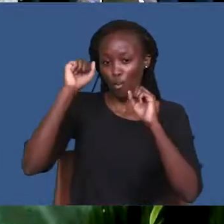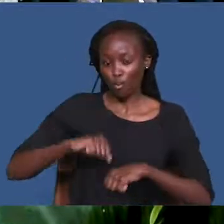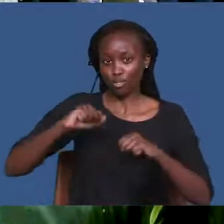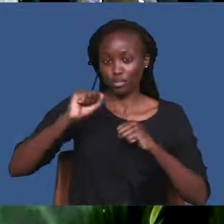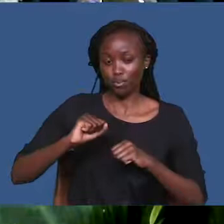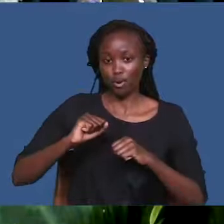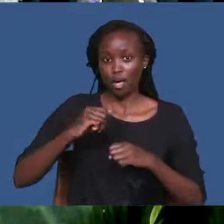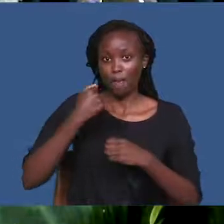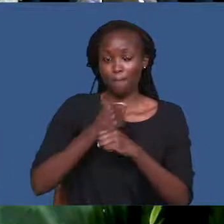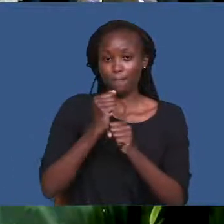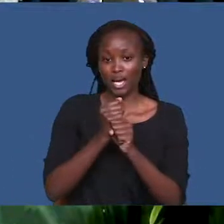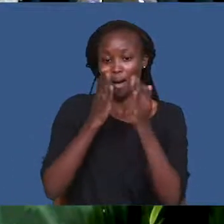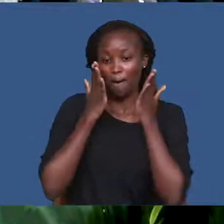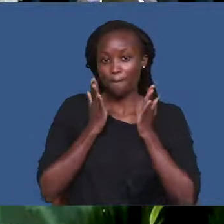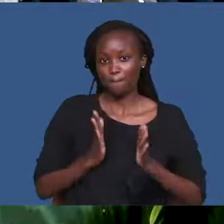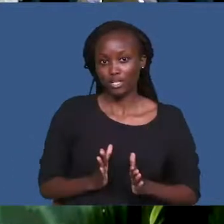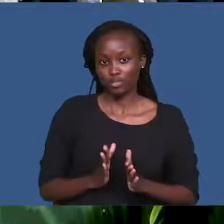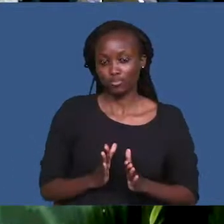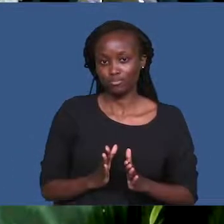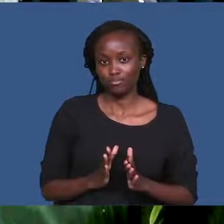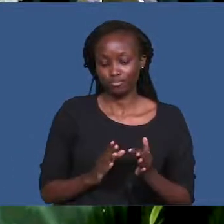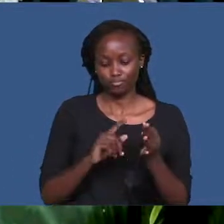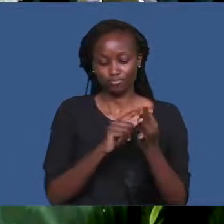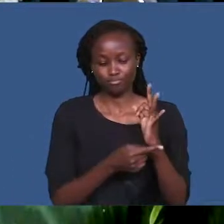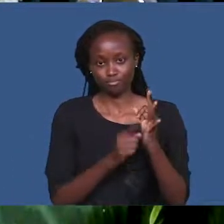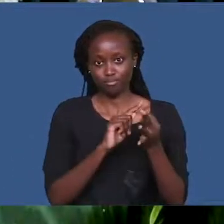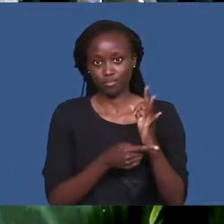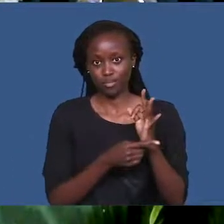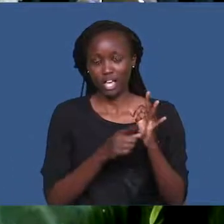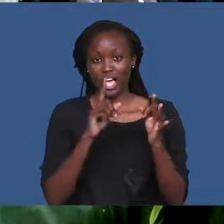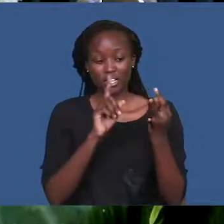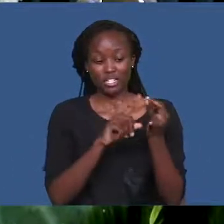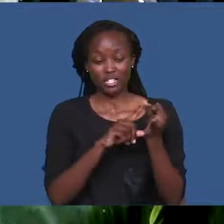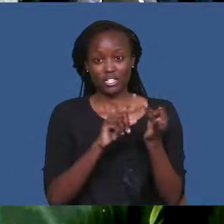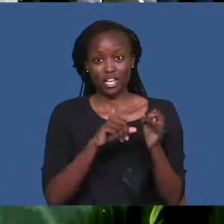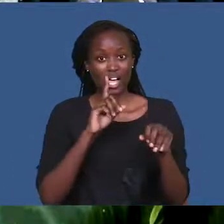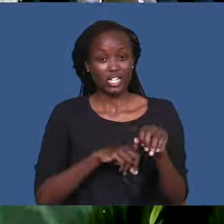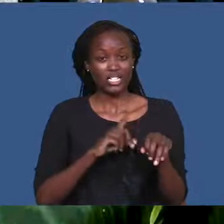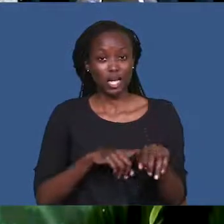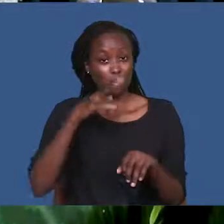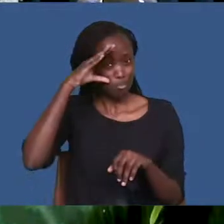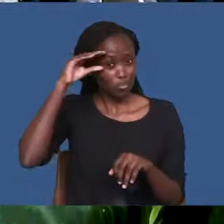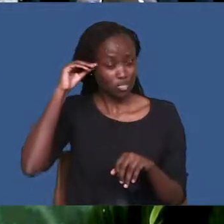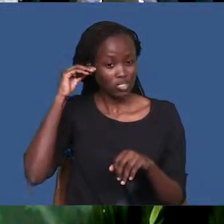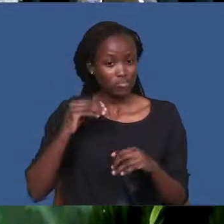and make them somebody. Moses' second phase of tending sheep in the wilderness was almost coming to an